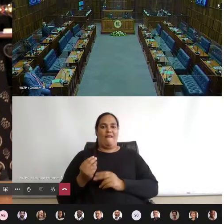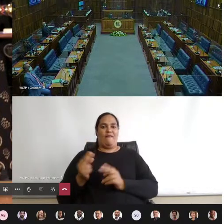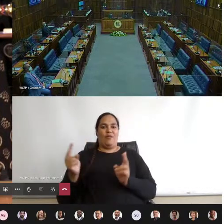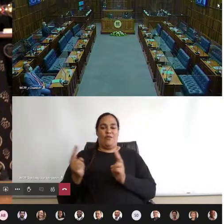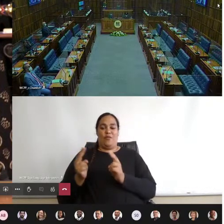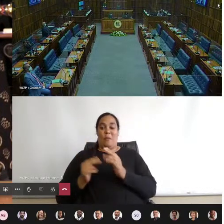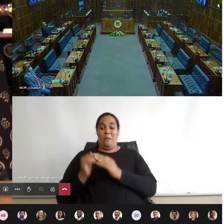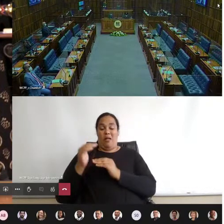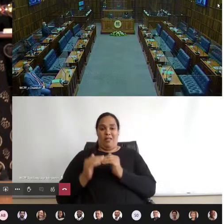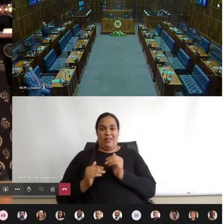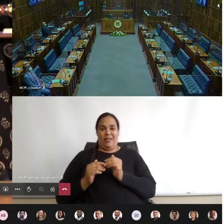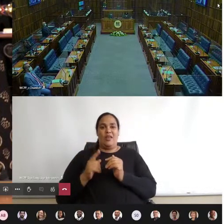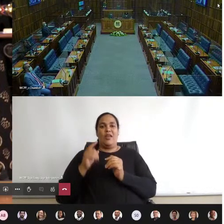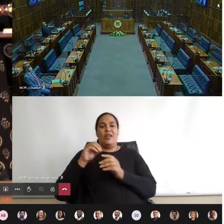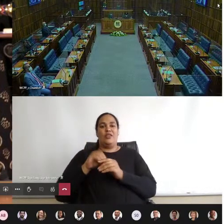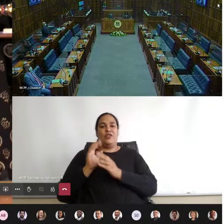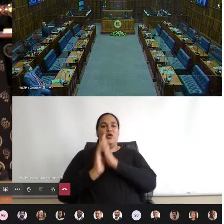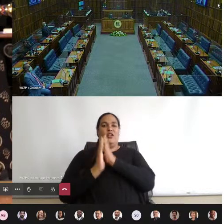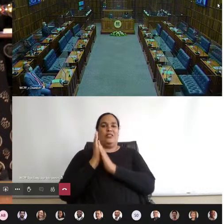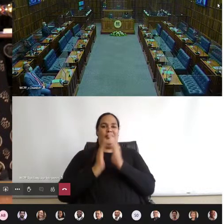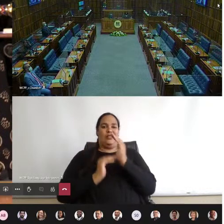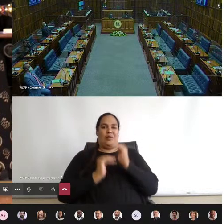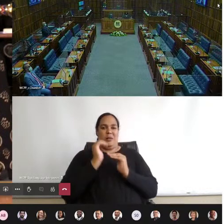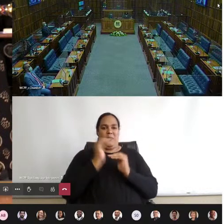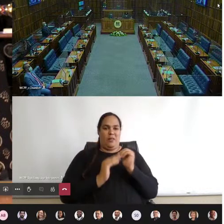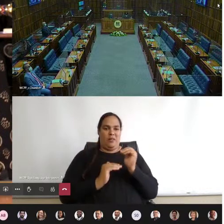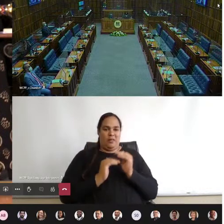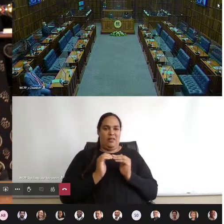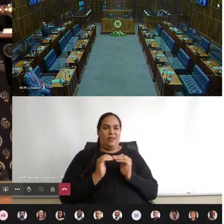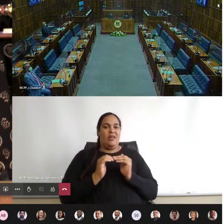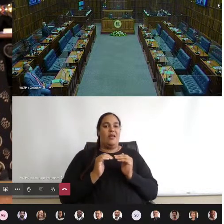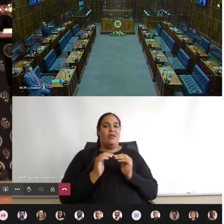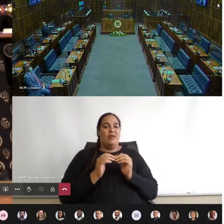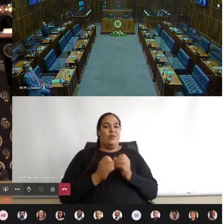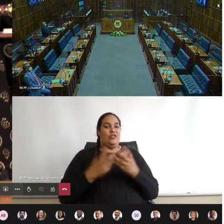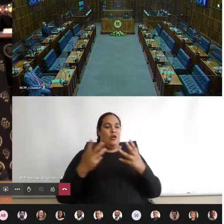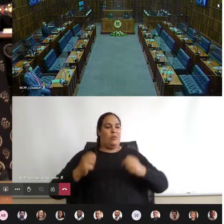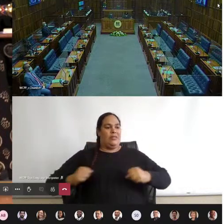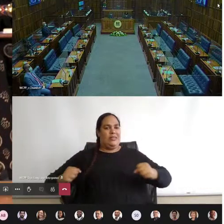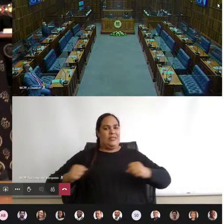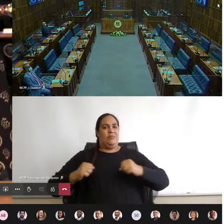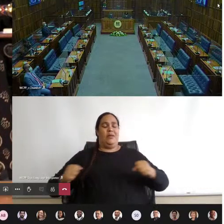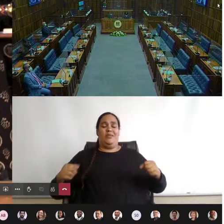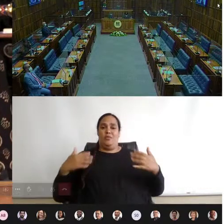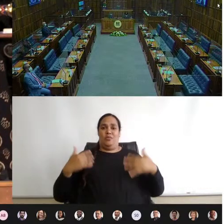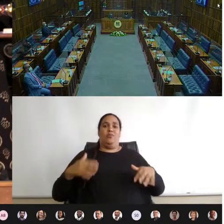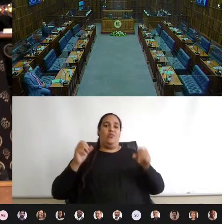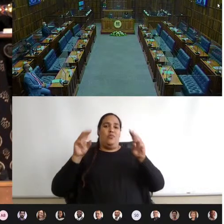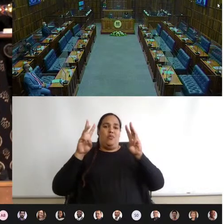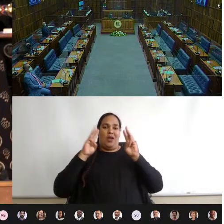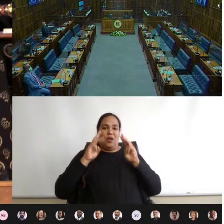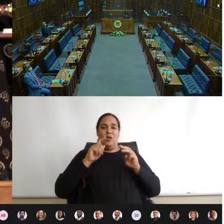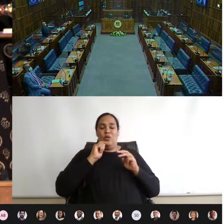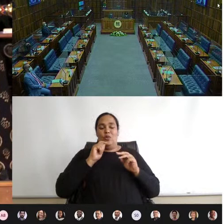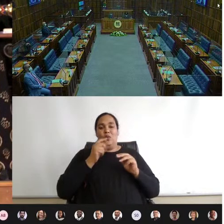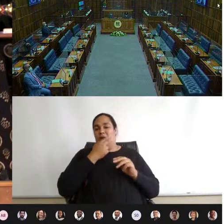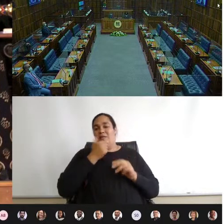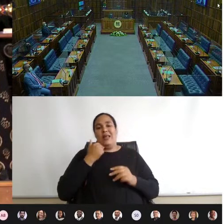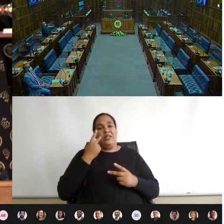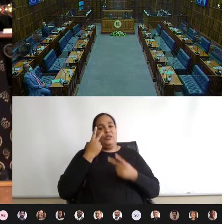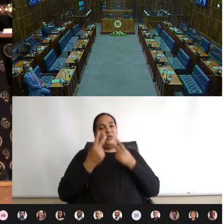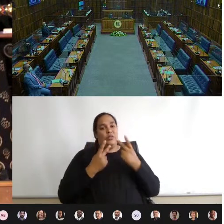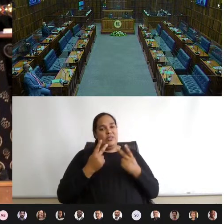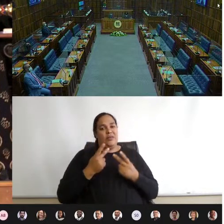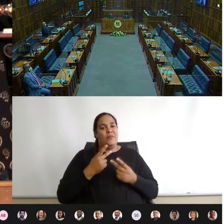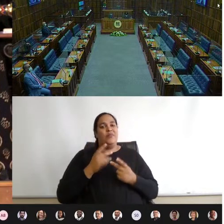facility in one of your historic buildings with, I mean, so much space was unbelievable. Really, it was great to see the kind